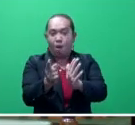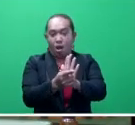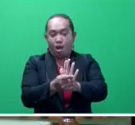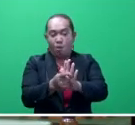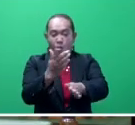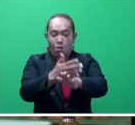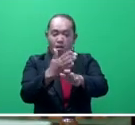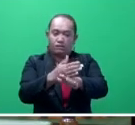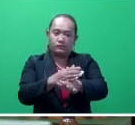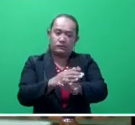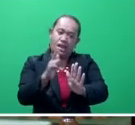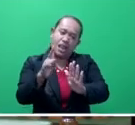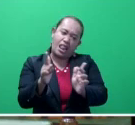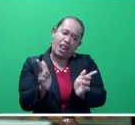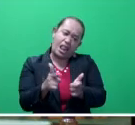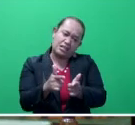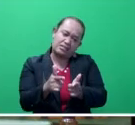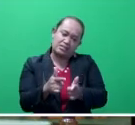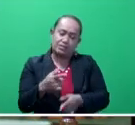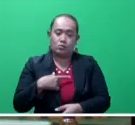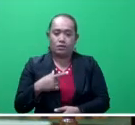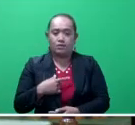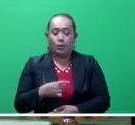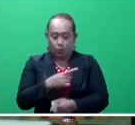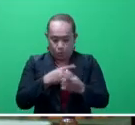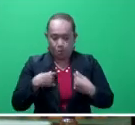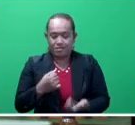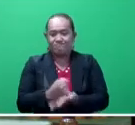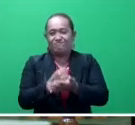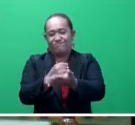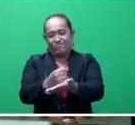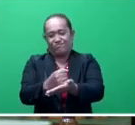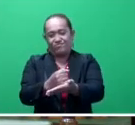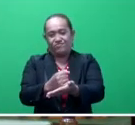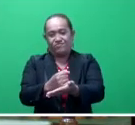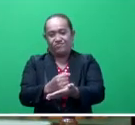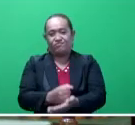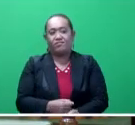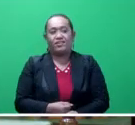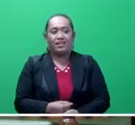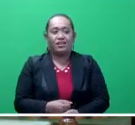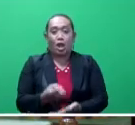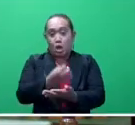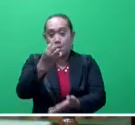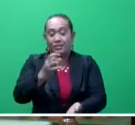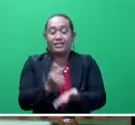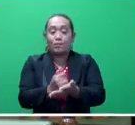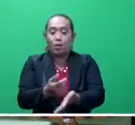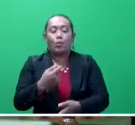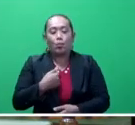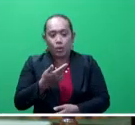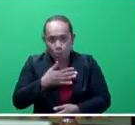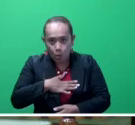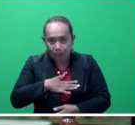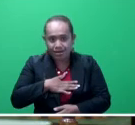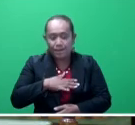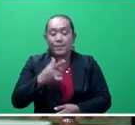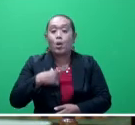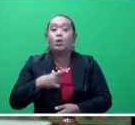dedicated to unemployment support. The social contract between the people and their government requires us to provide